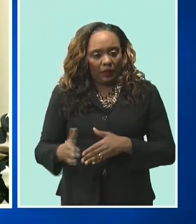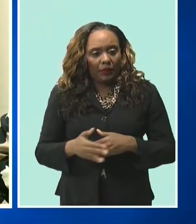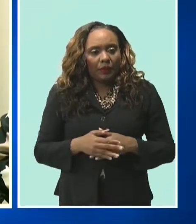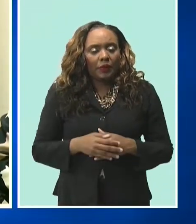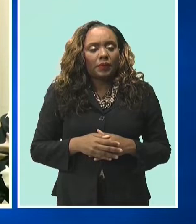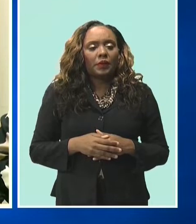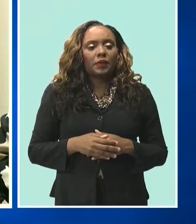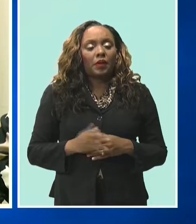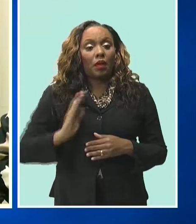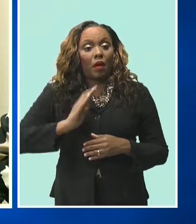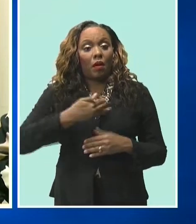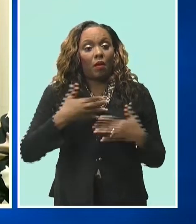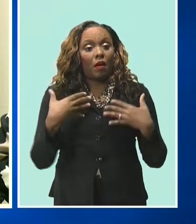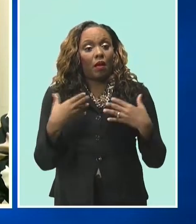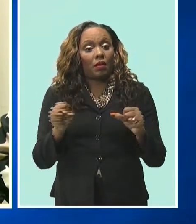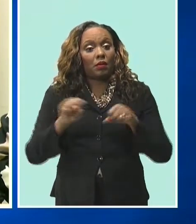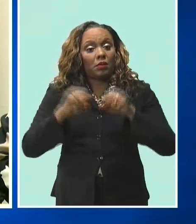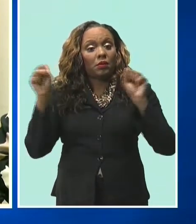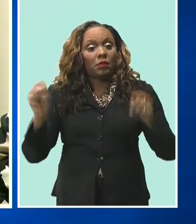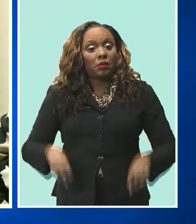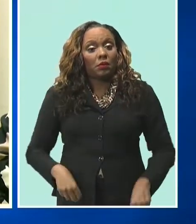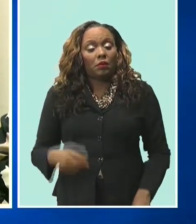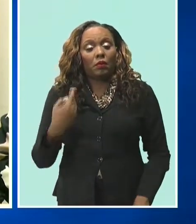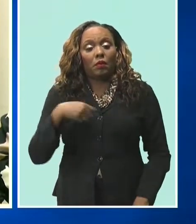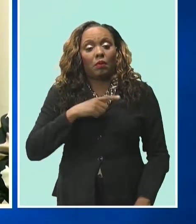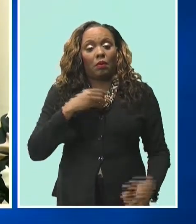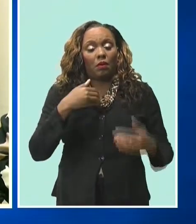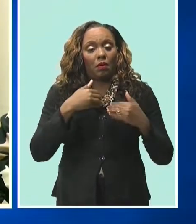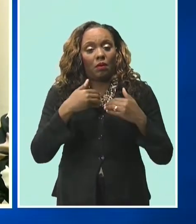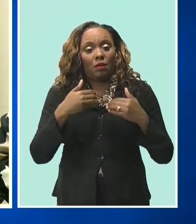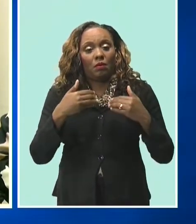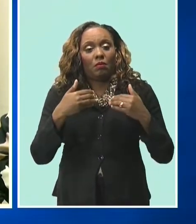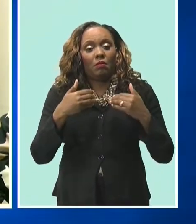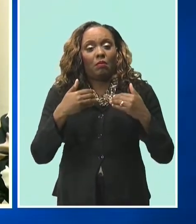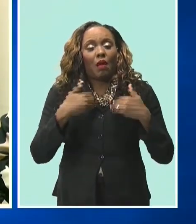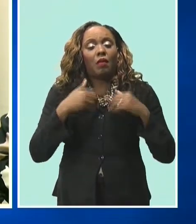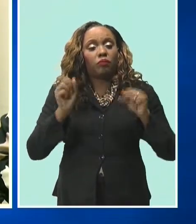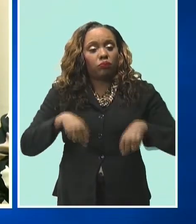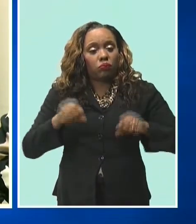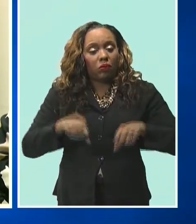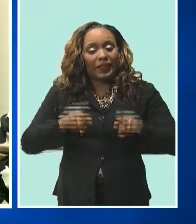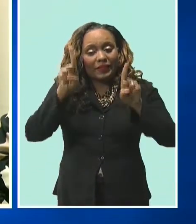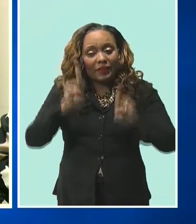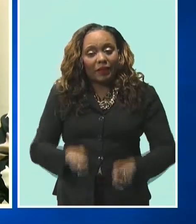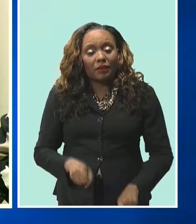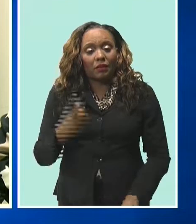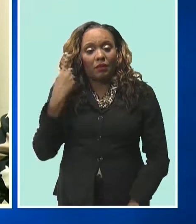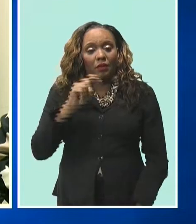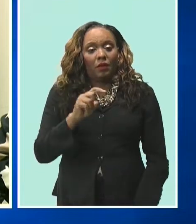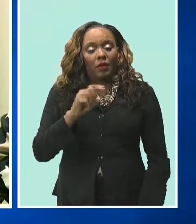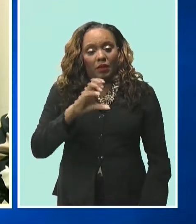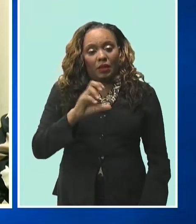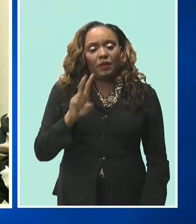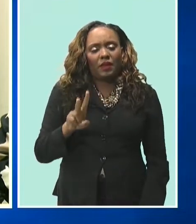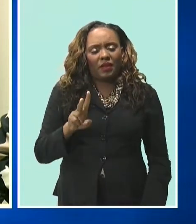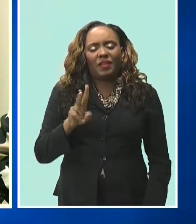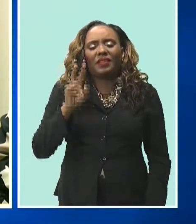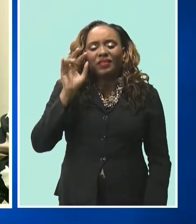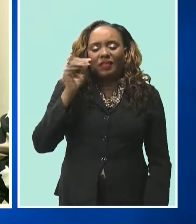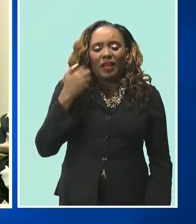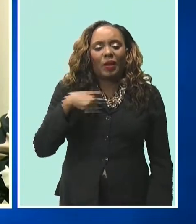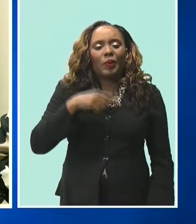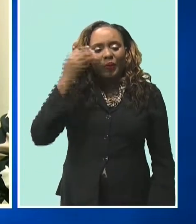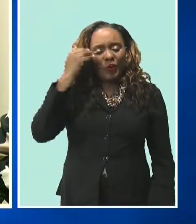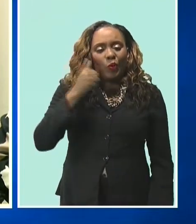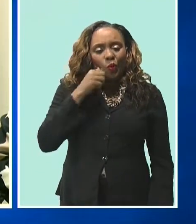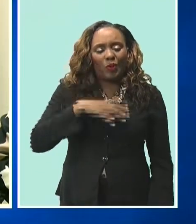island's health system, the ministry has developed the local capacity to test for the virus, which we did, which has led to the confirmation of this particular